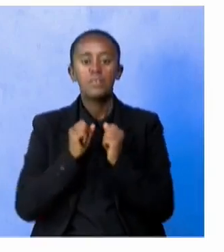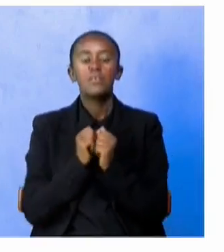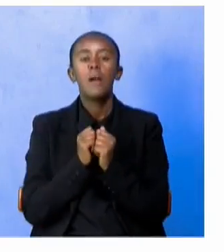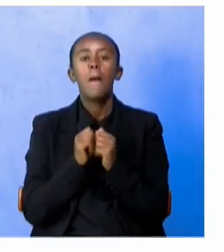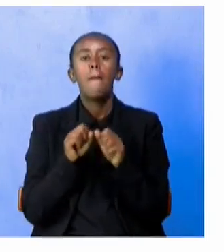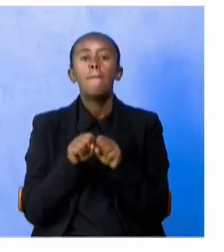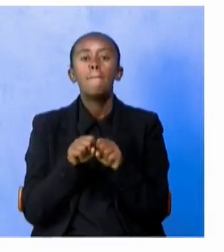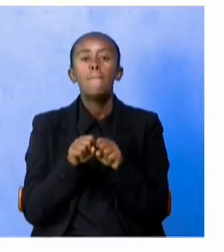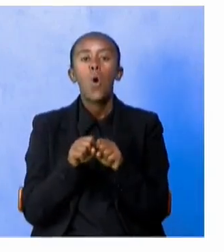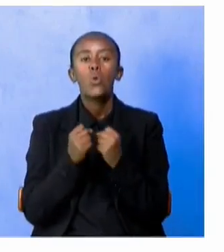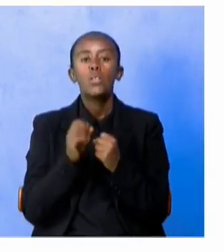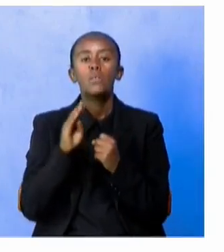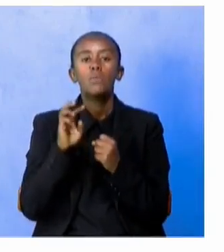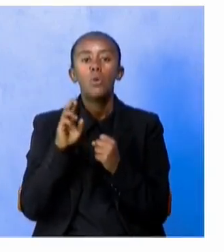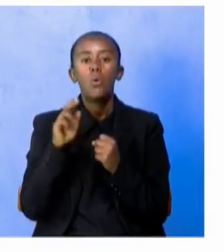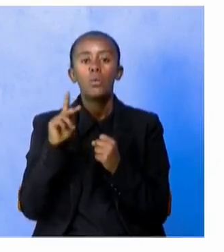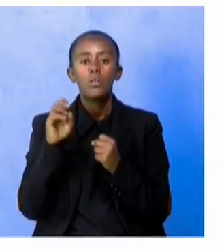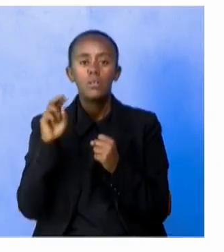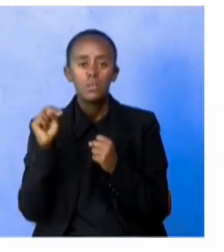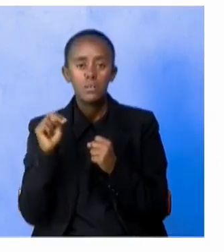her arm.